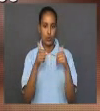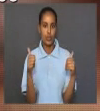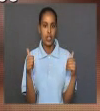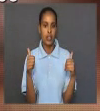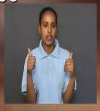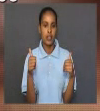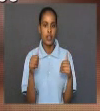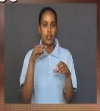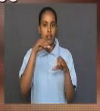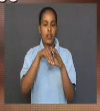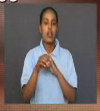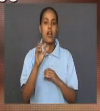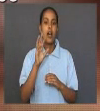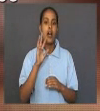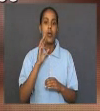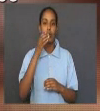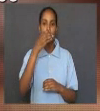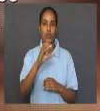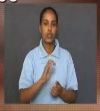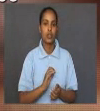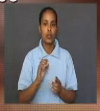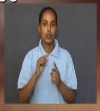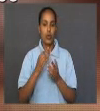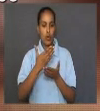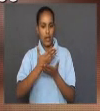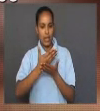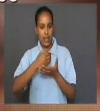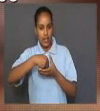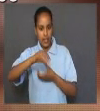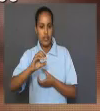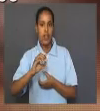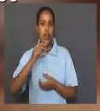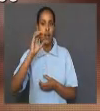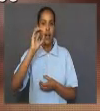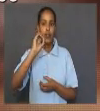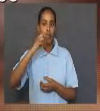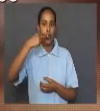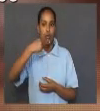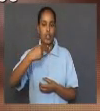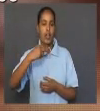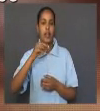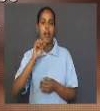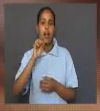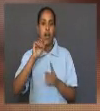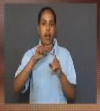dissociates in aqueous solution to release hydroxide ion.